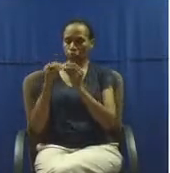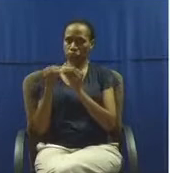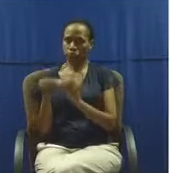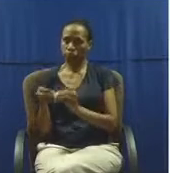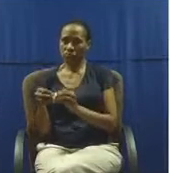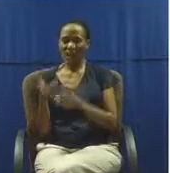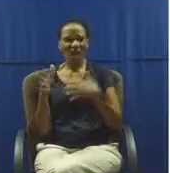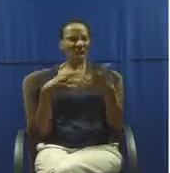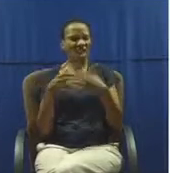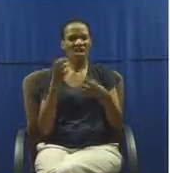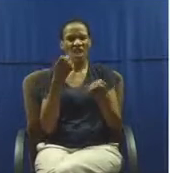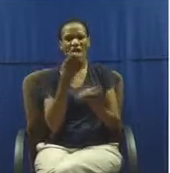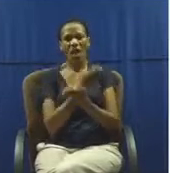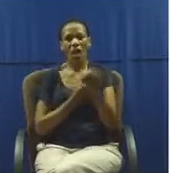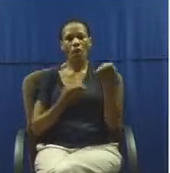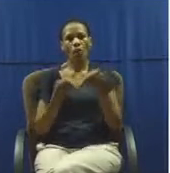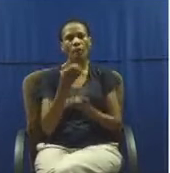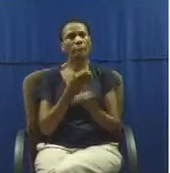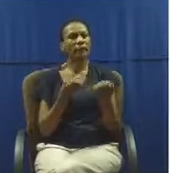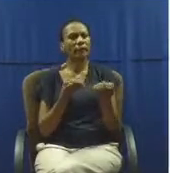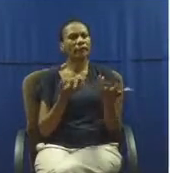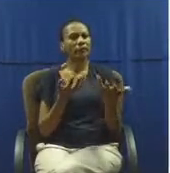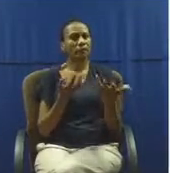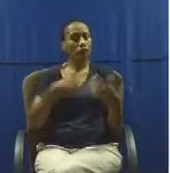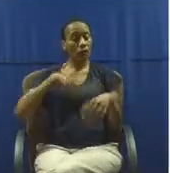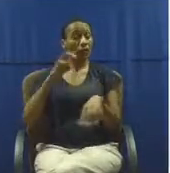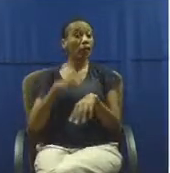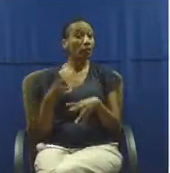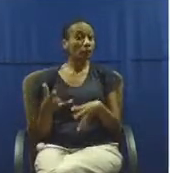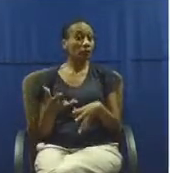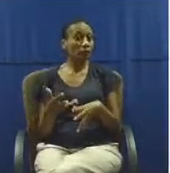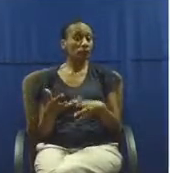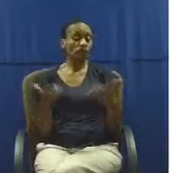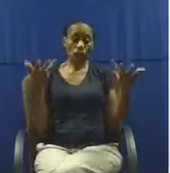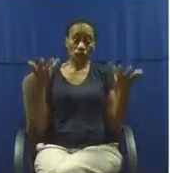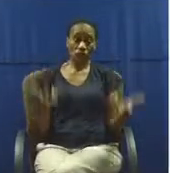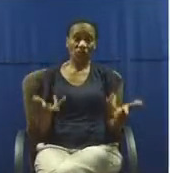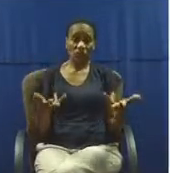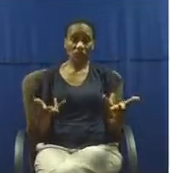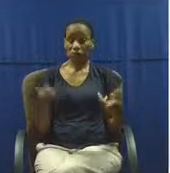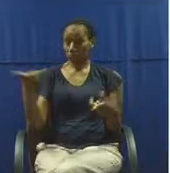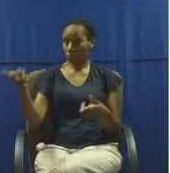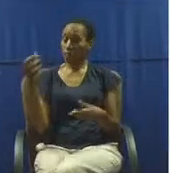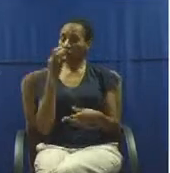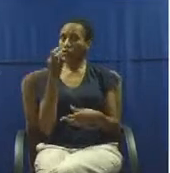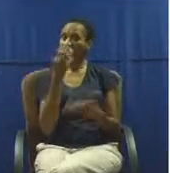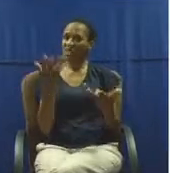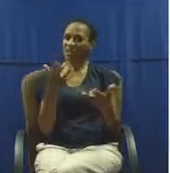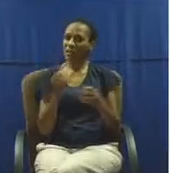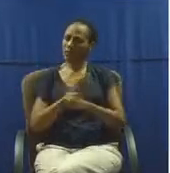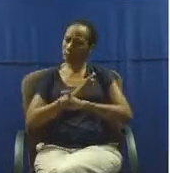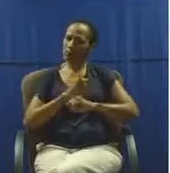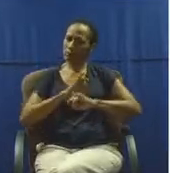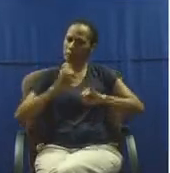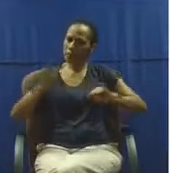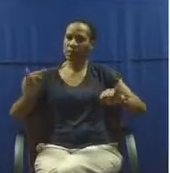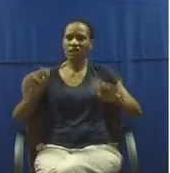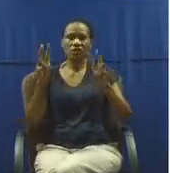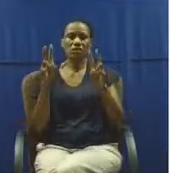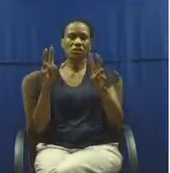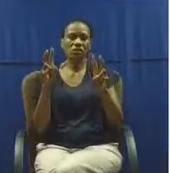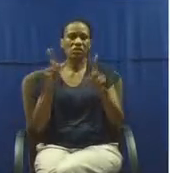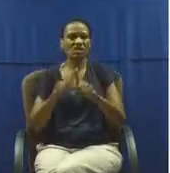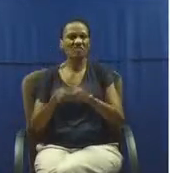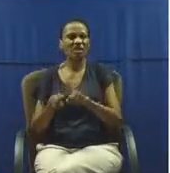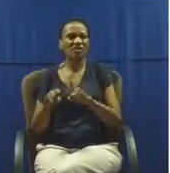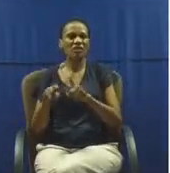of equipment that is needed in this day and age, given, as you say, the propensity of a number of